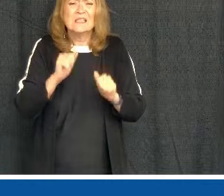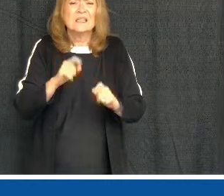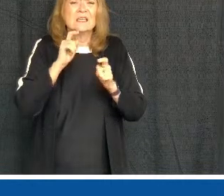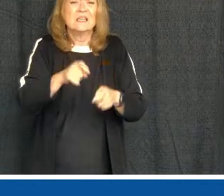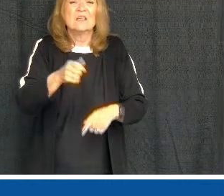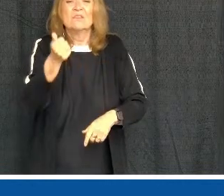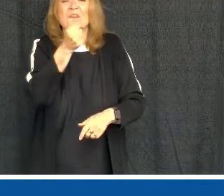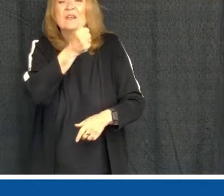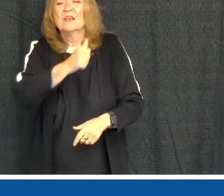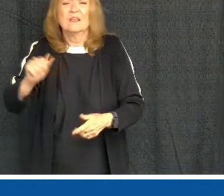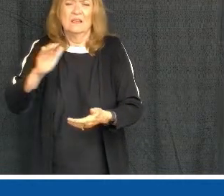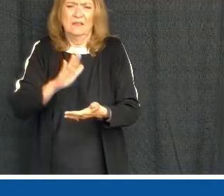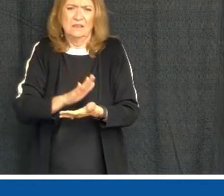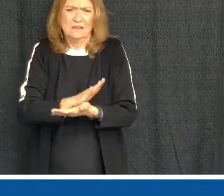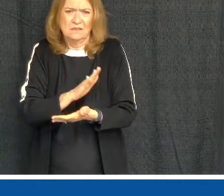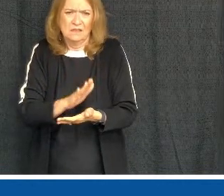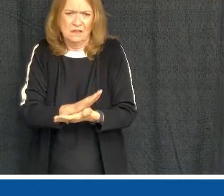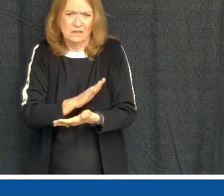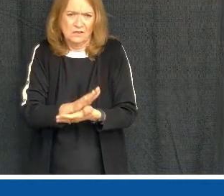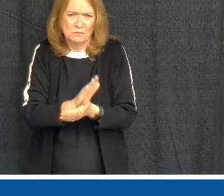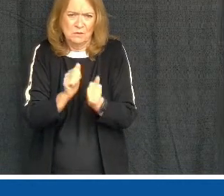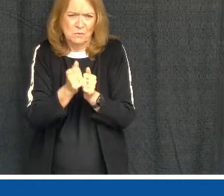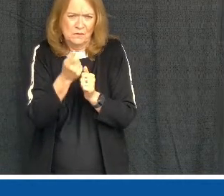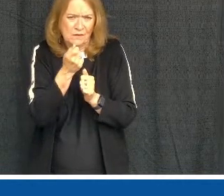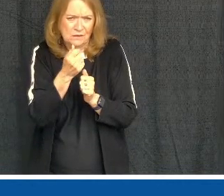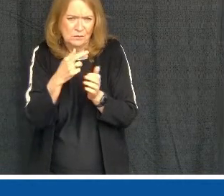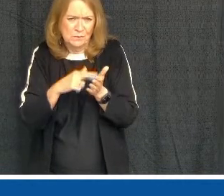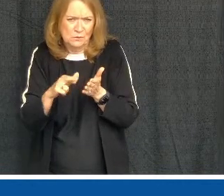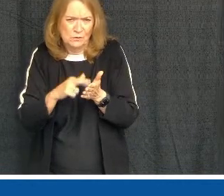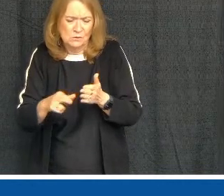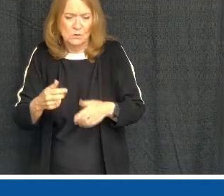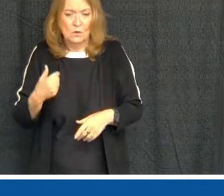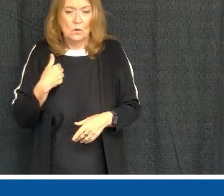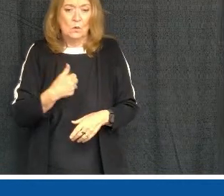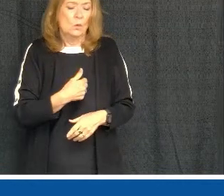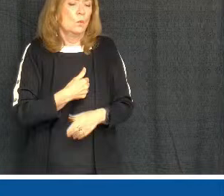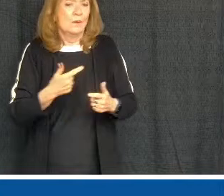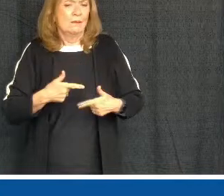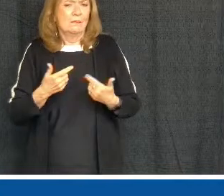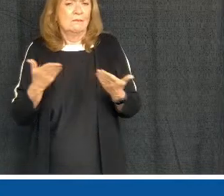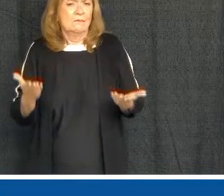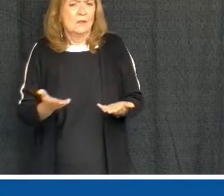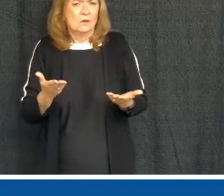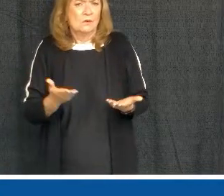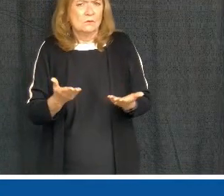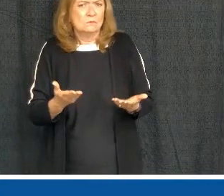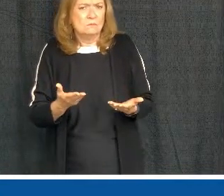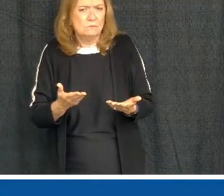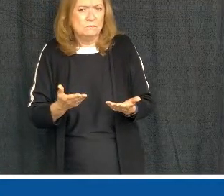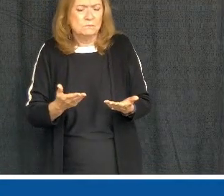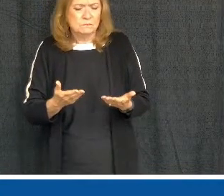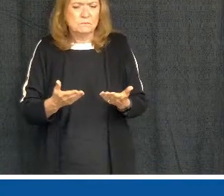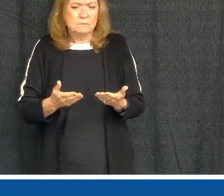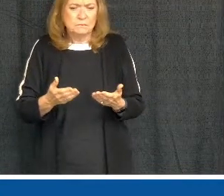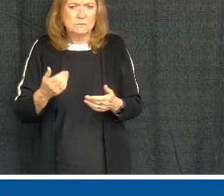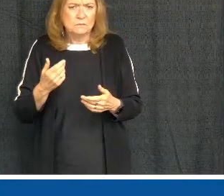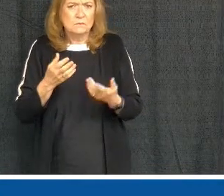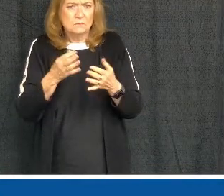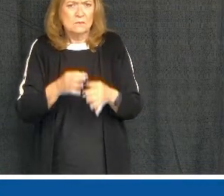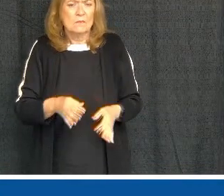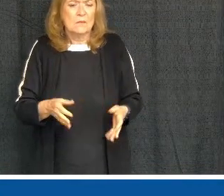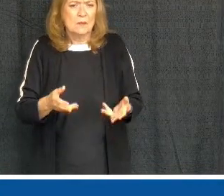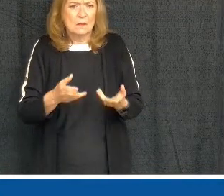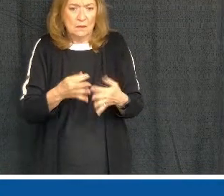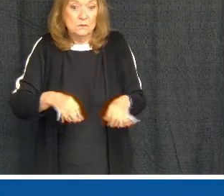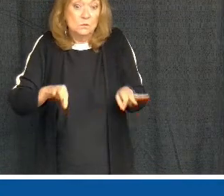document with a little bit of research. We being citizens of this community, it is work for us to go try to retrieve